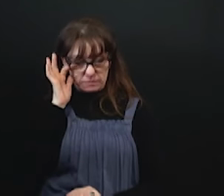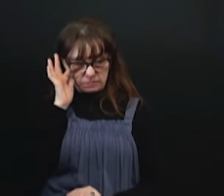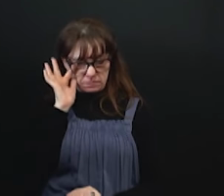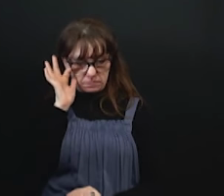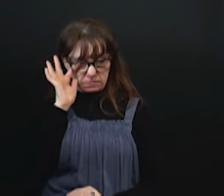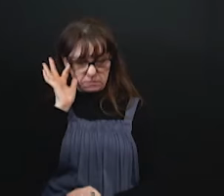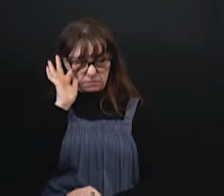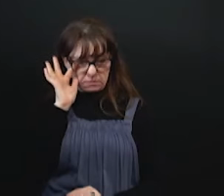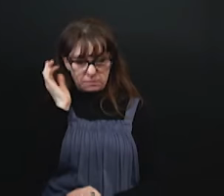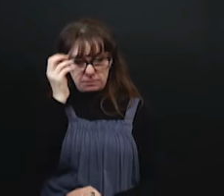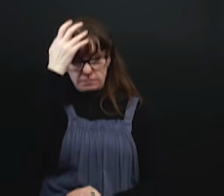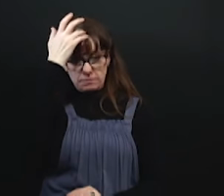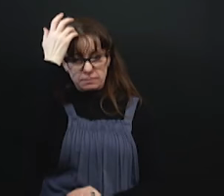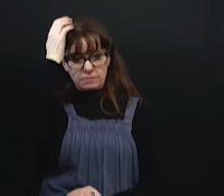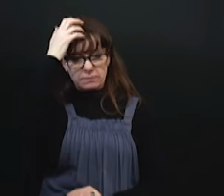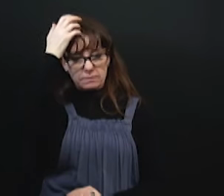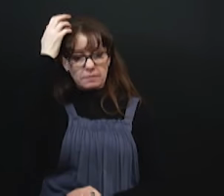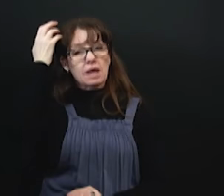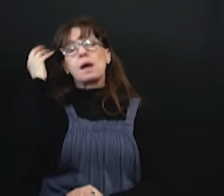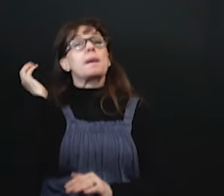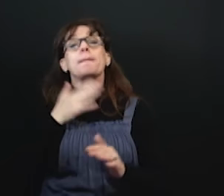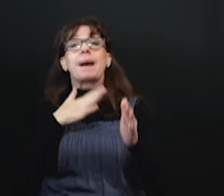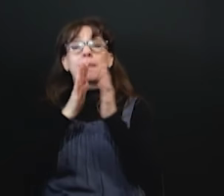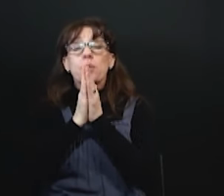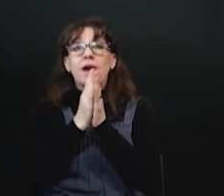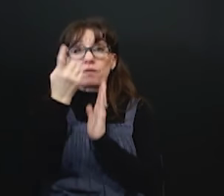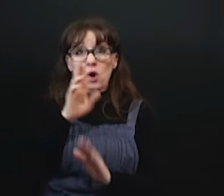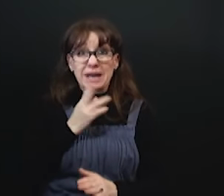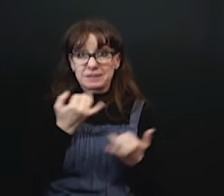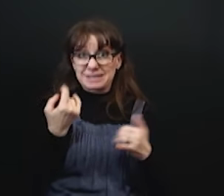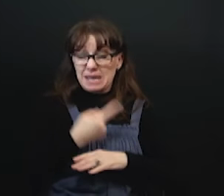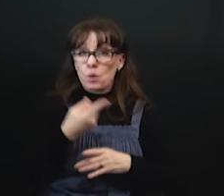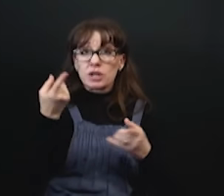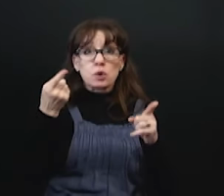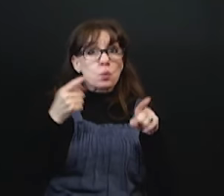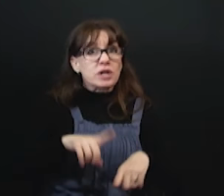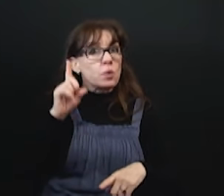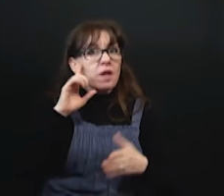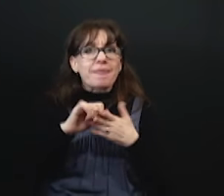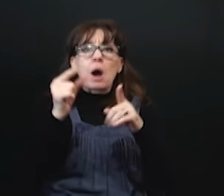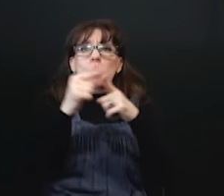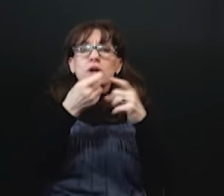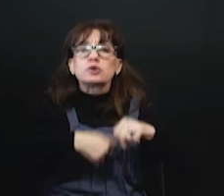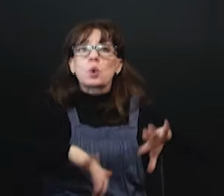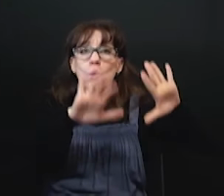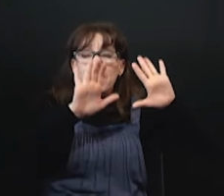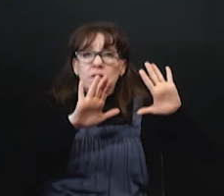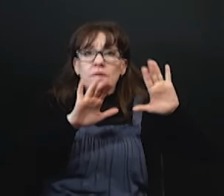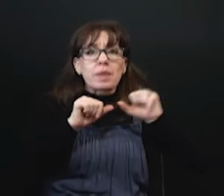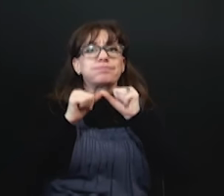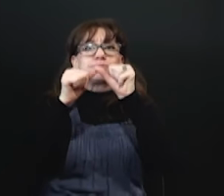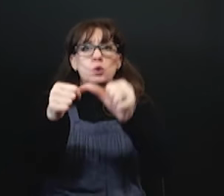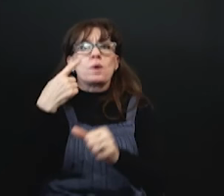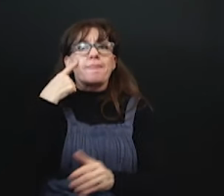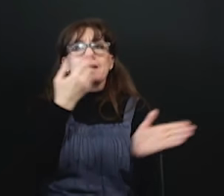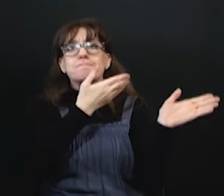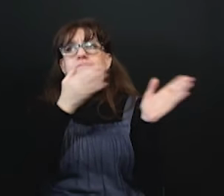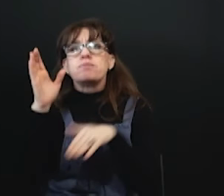My prayer for every single one of us today is that when you hear the word surrender for the rest of your life, you will think of the cross.